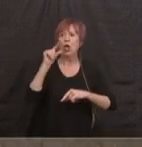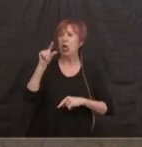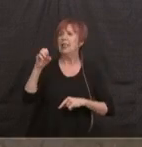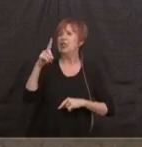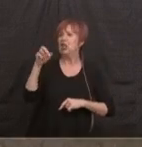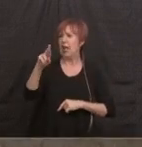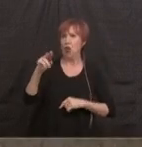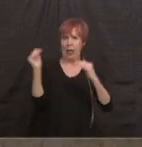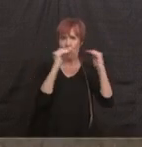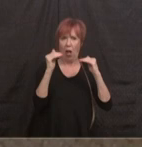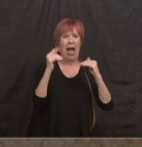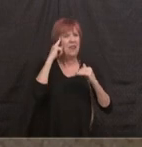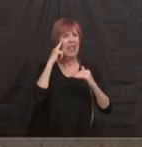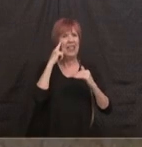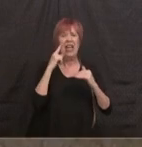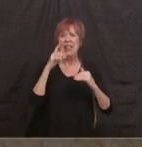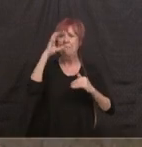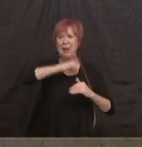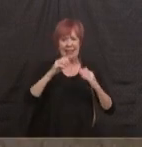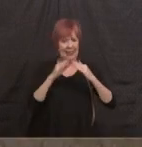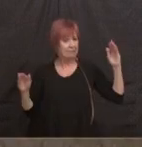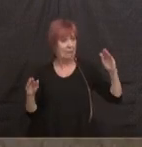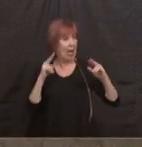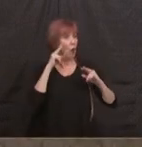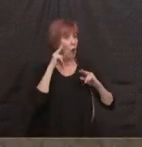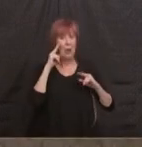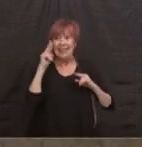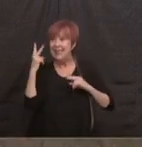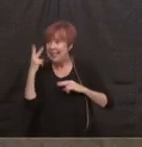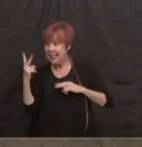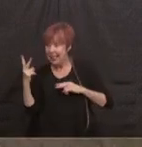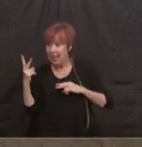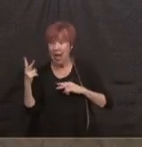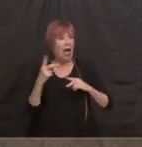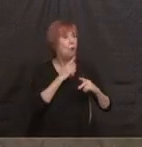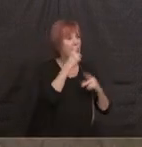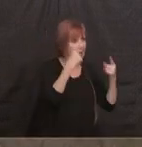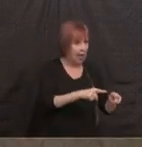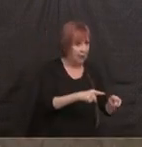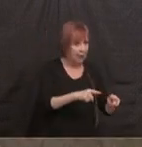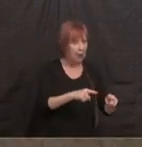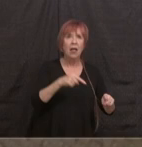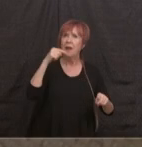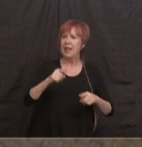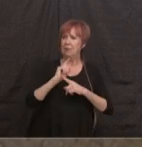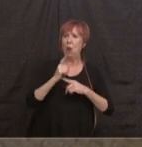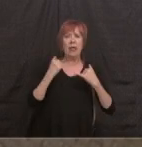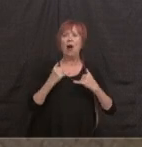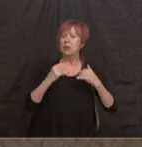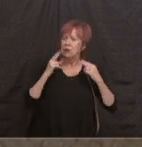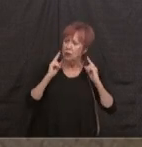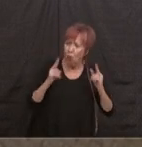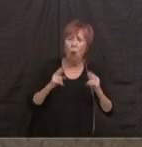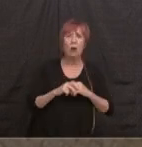is a gap between what we see and what is actually happening that makes this moment particularly urgent. And what I mean by that is that